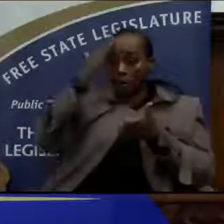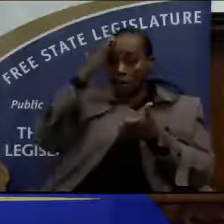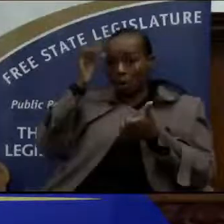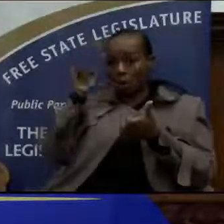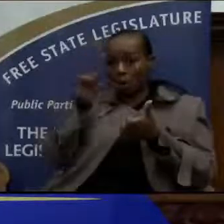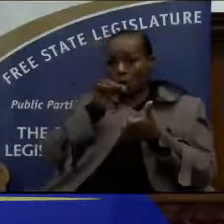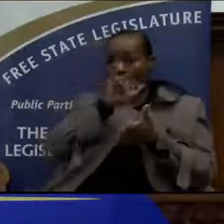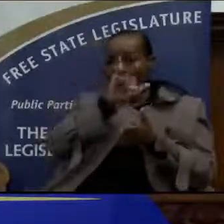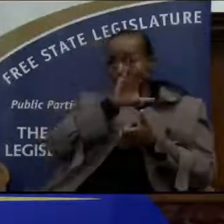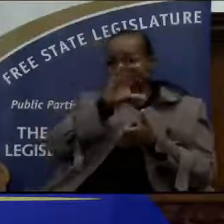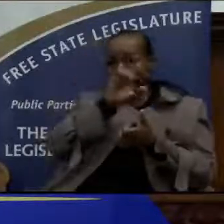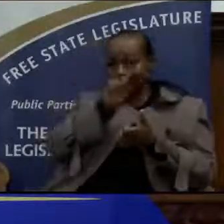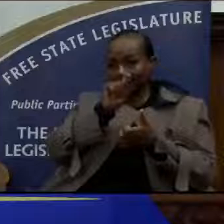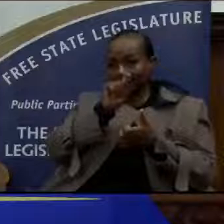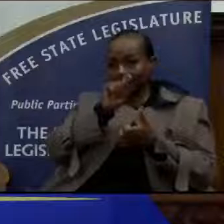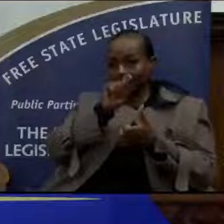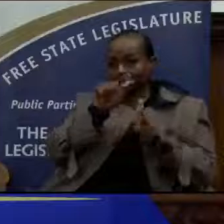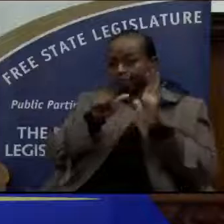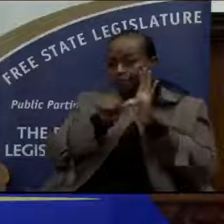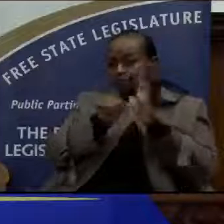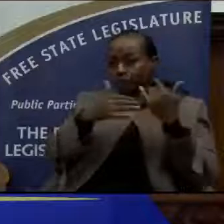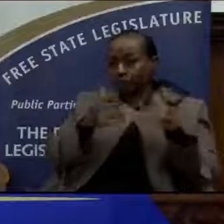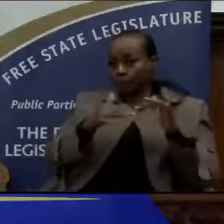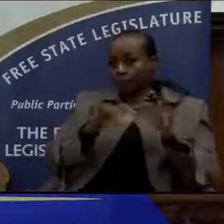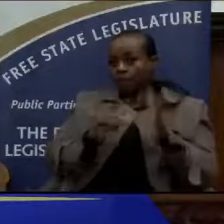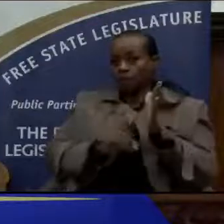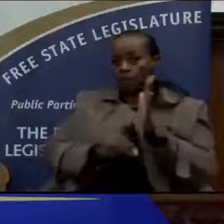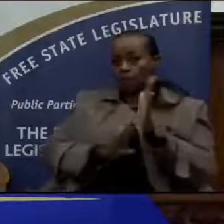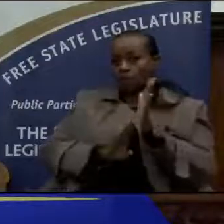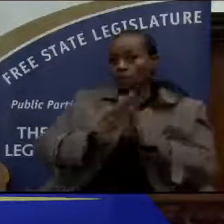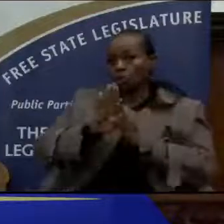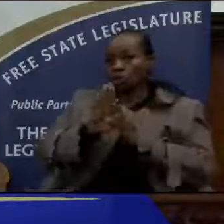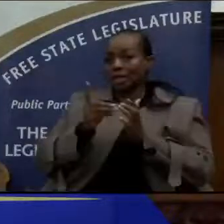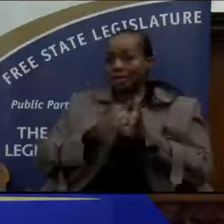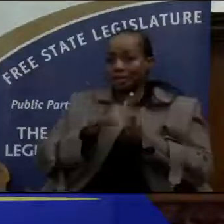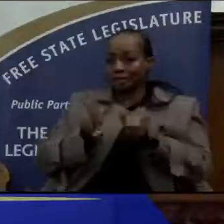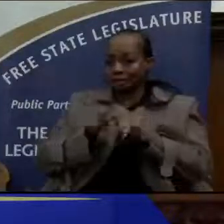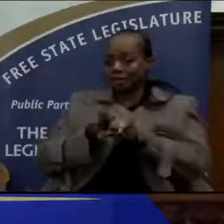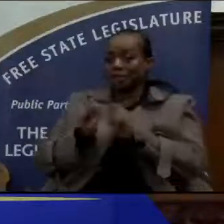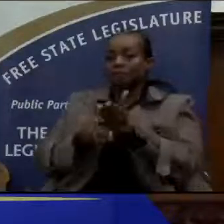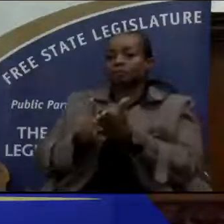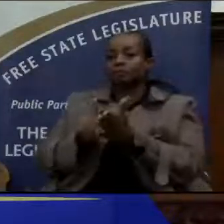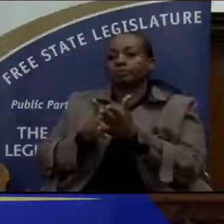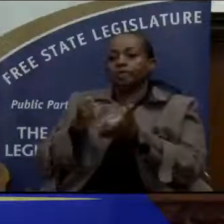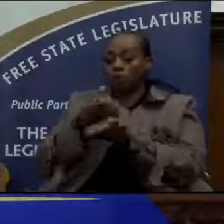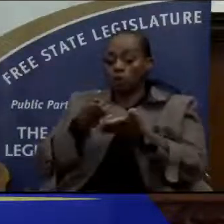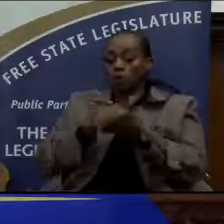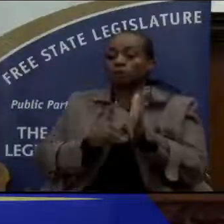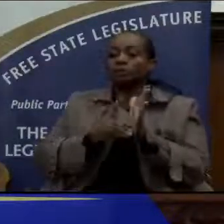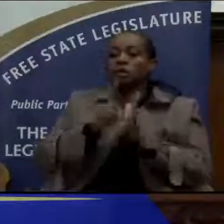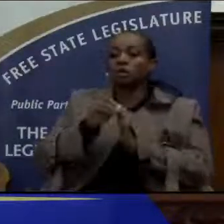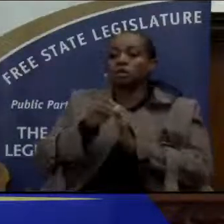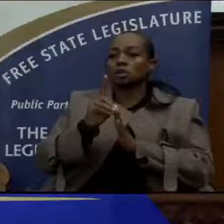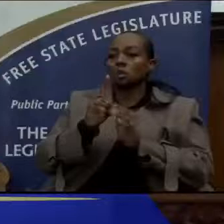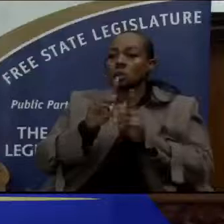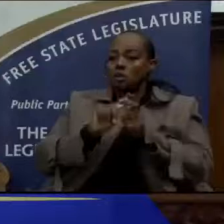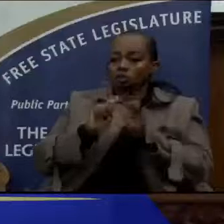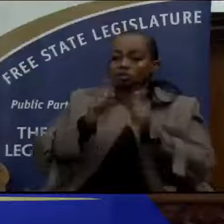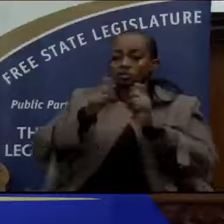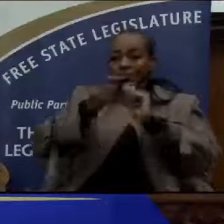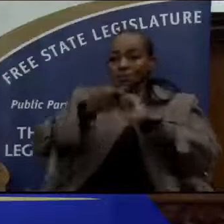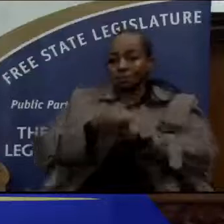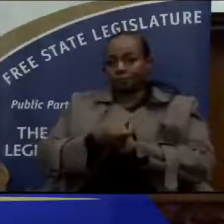ICT is the catalyst for growth and development. In government, ICT enhances efficiency,